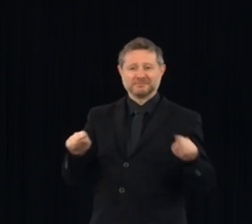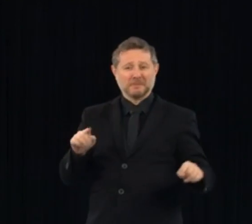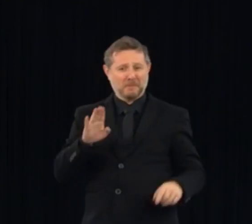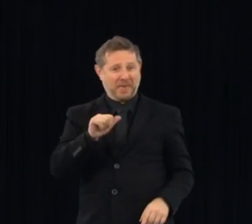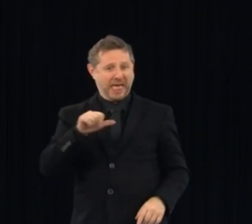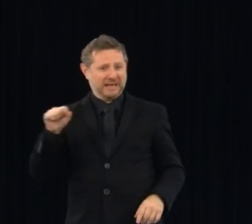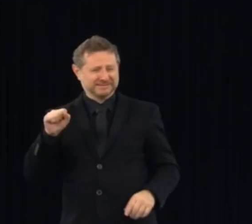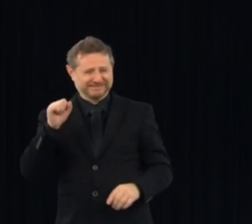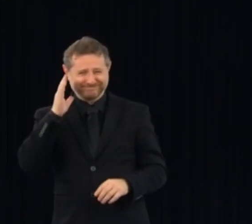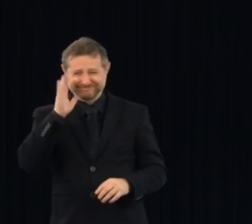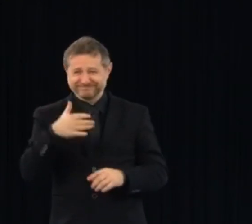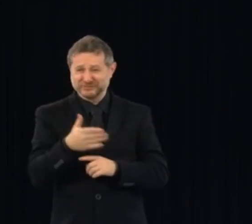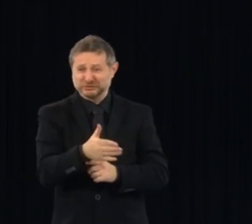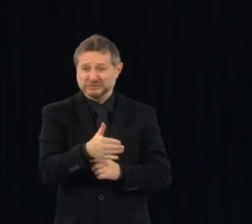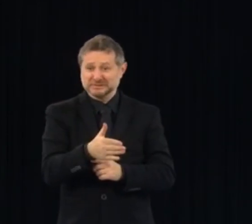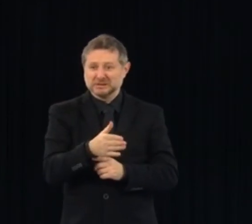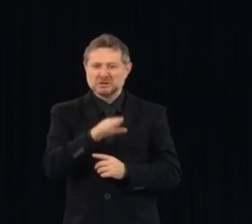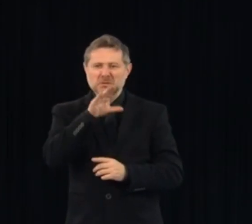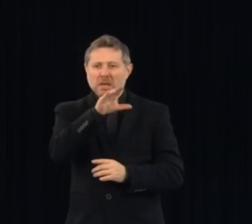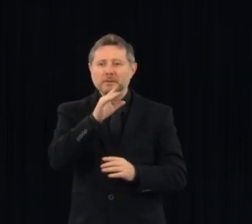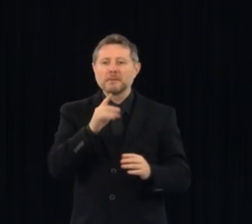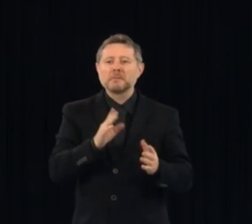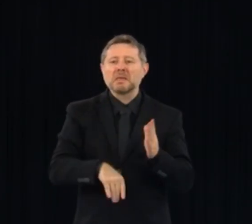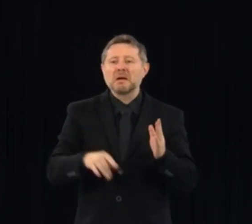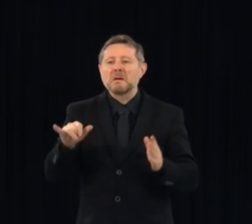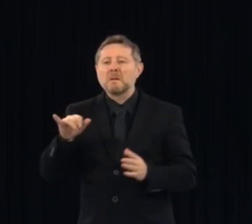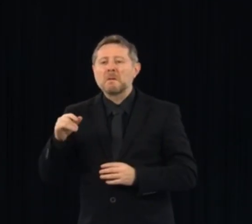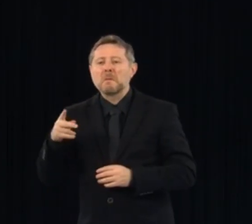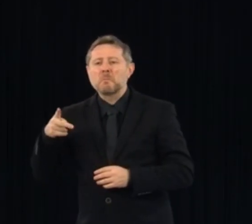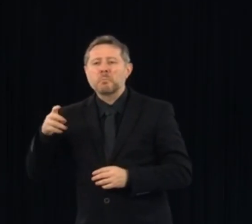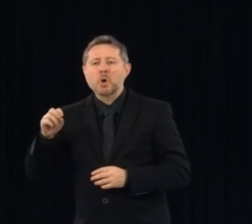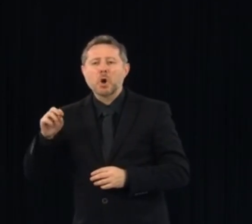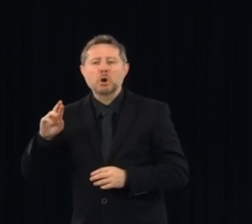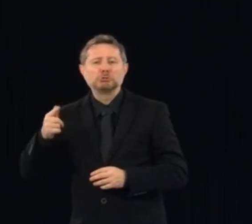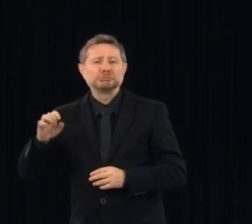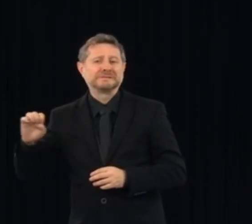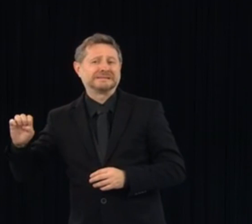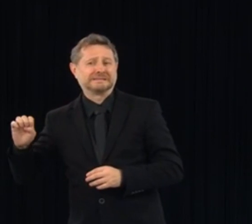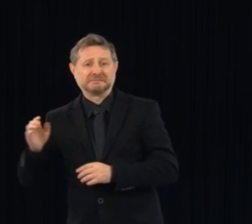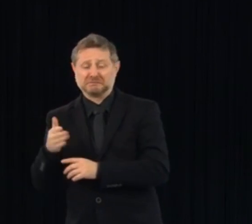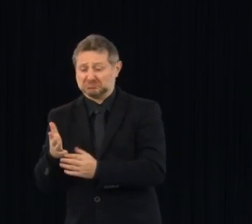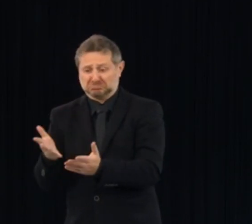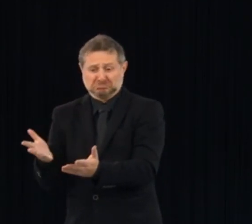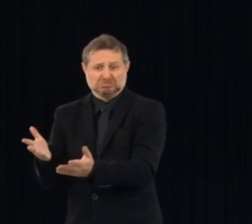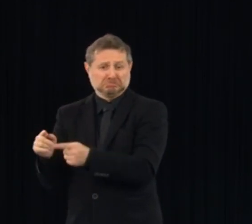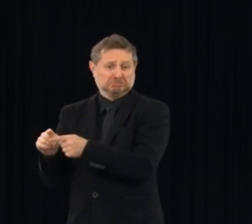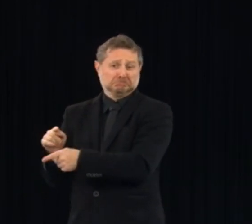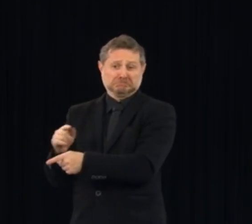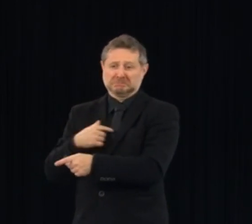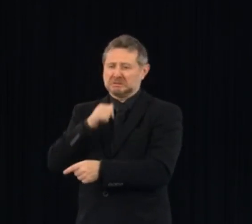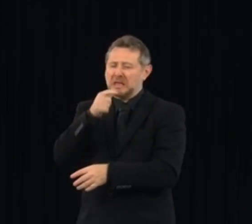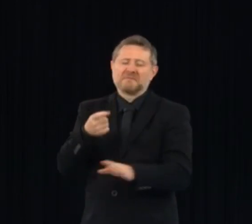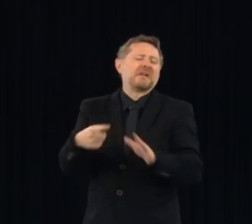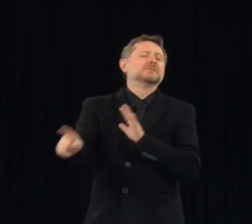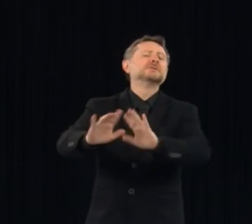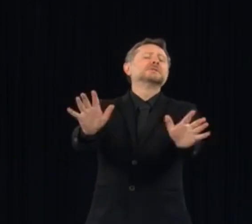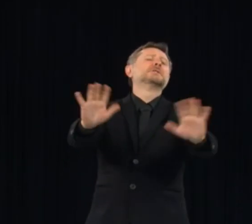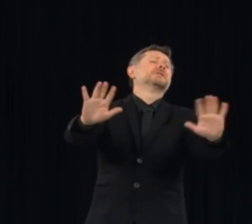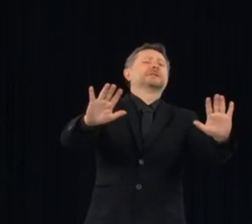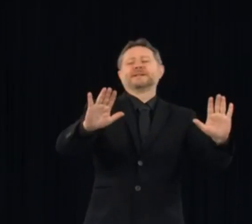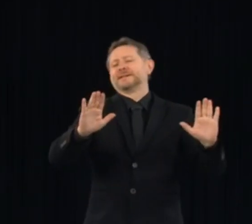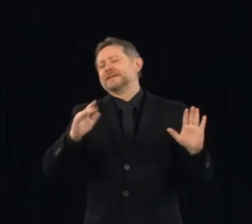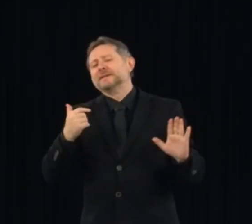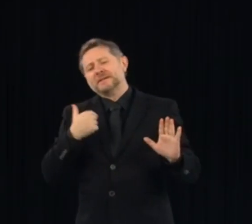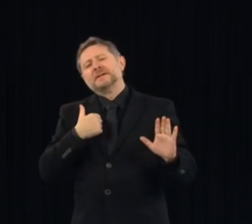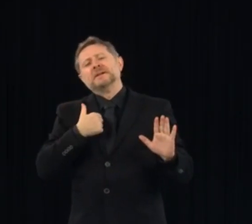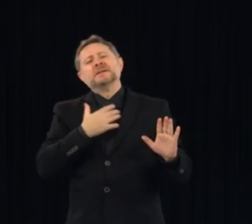for striped bass than porgies. I was never saying anything that was in any way offensive. Well, I appreciate